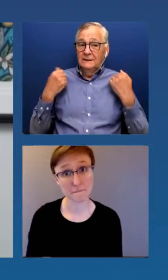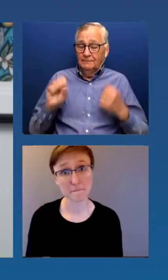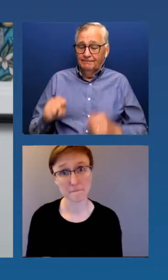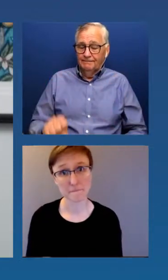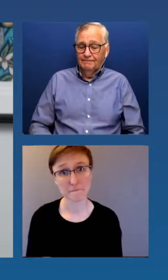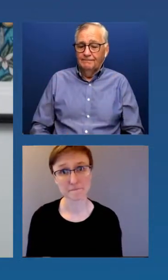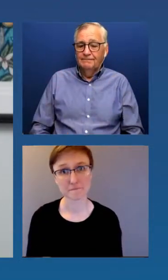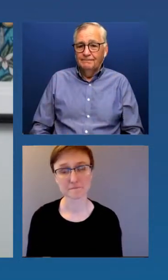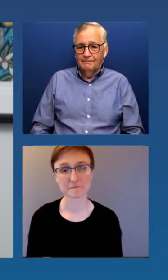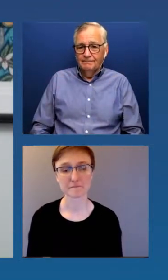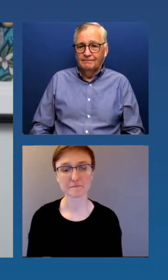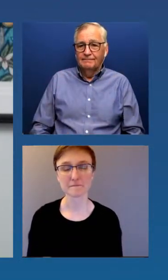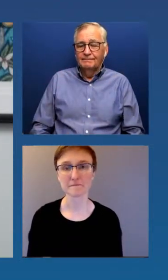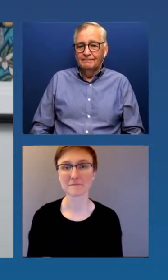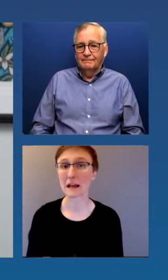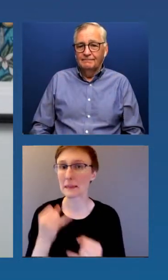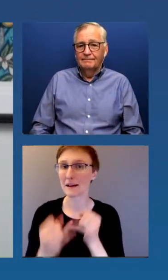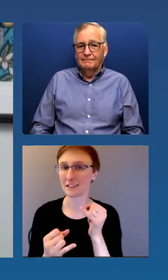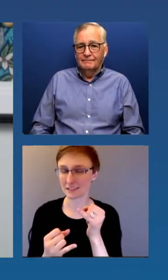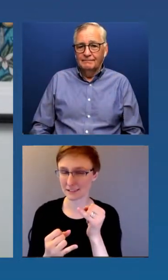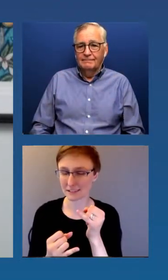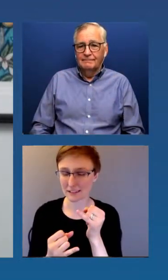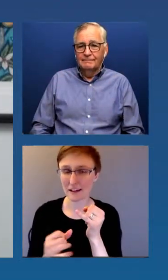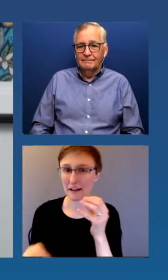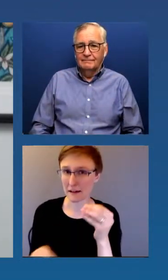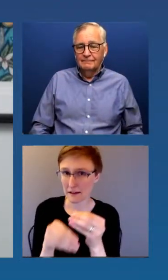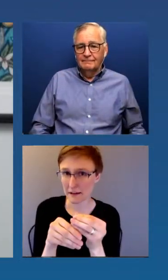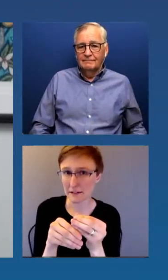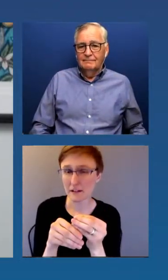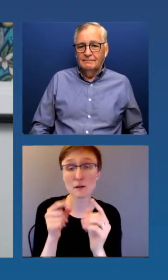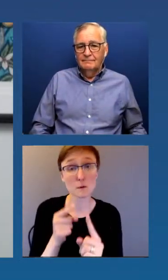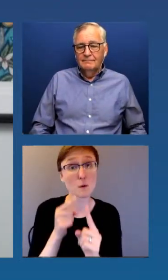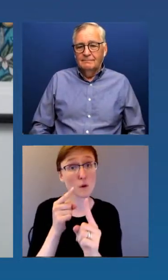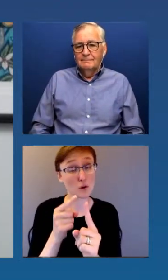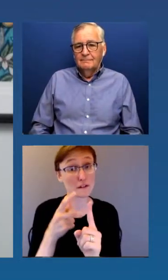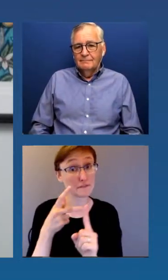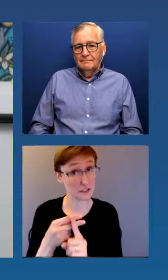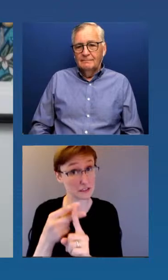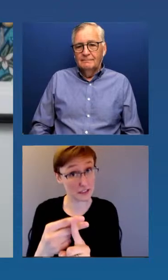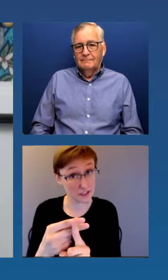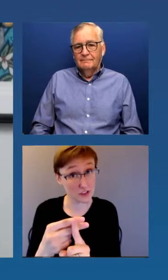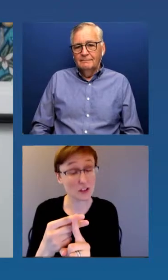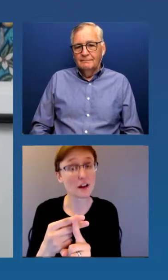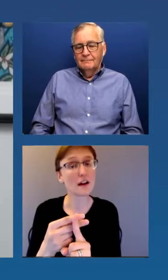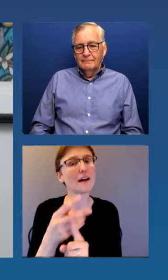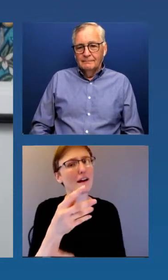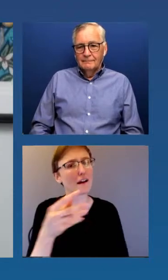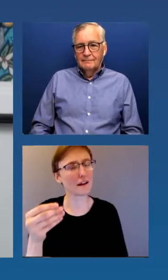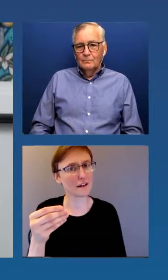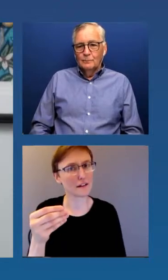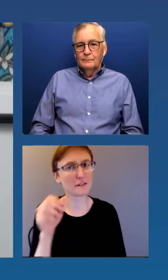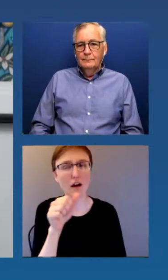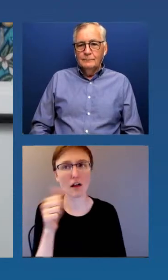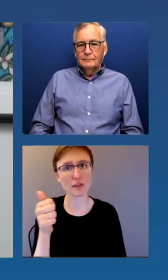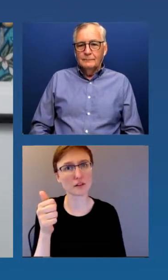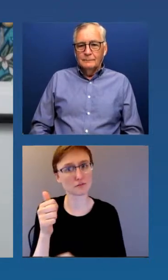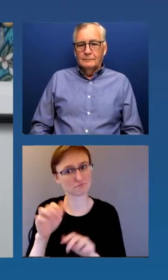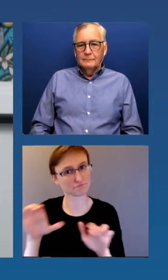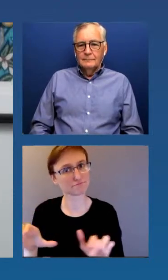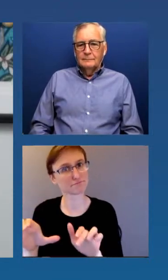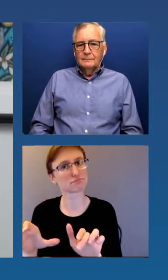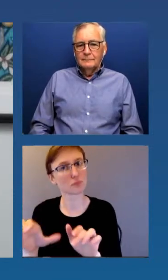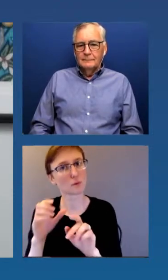in addition to ensuring we're fully vaccinated as soon as possible, there are other actions we can all take to reduce the risk of COVID